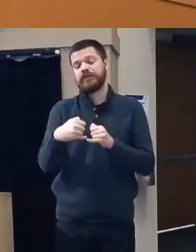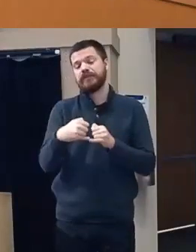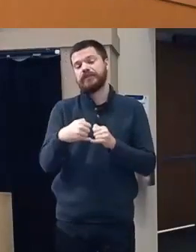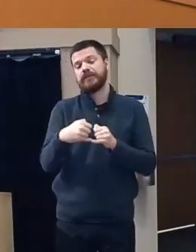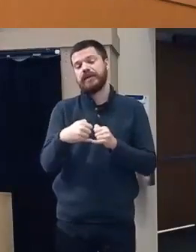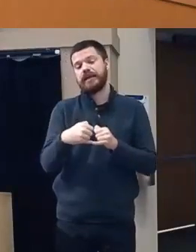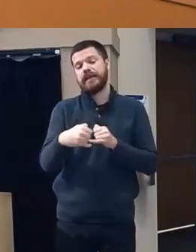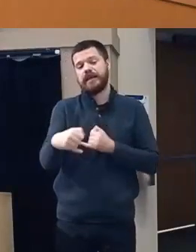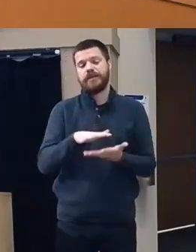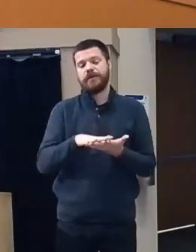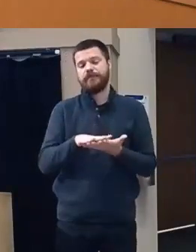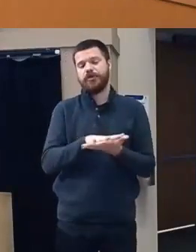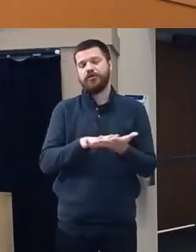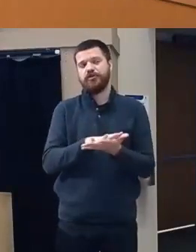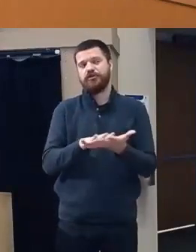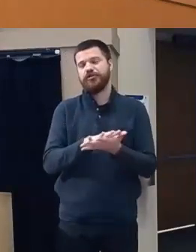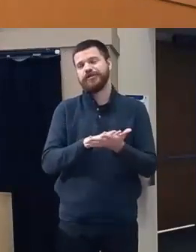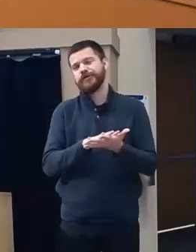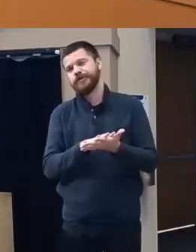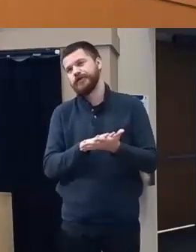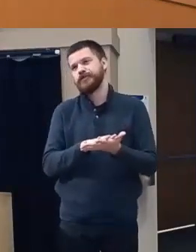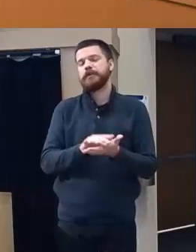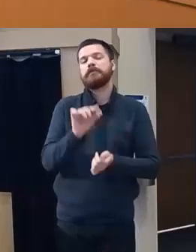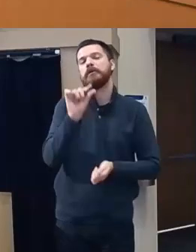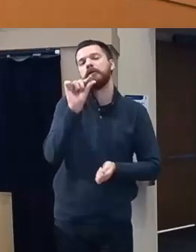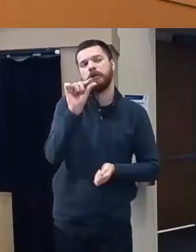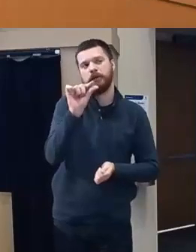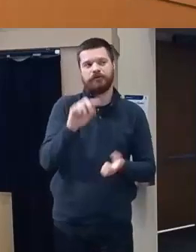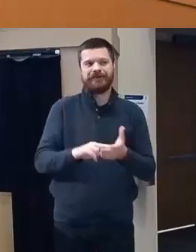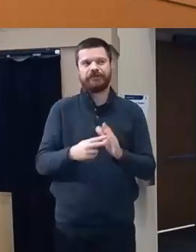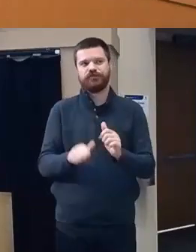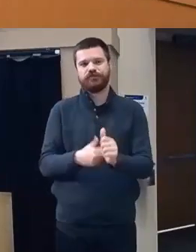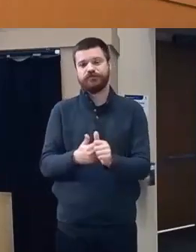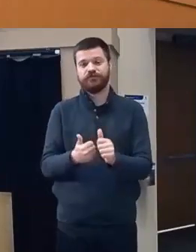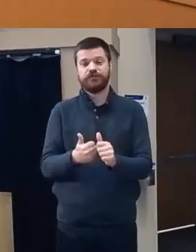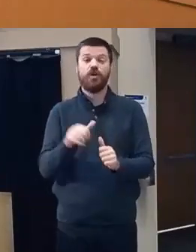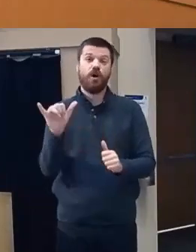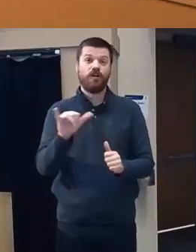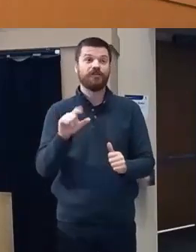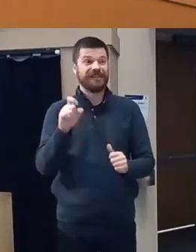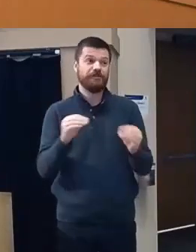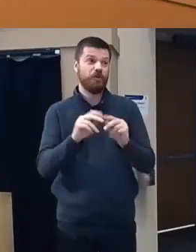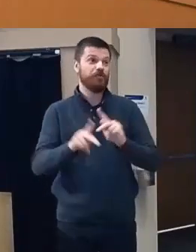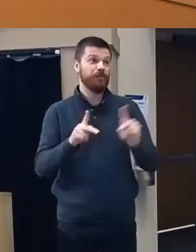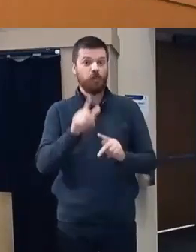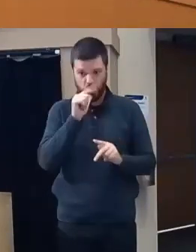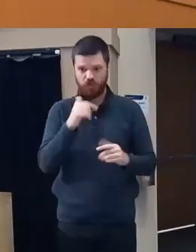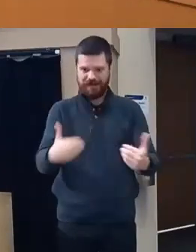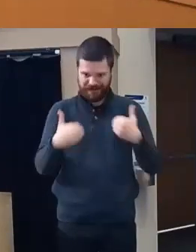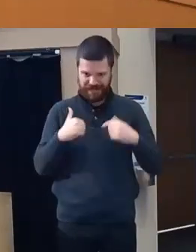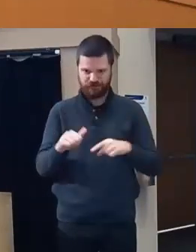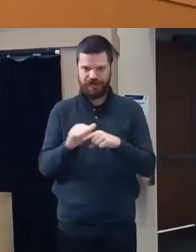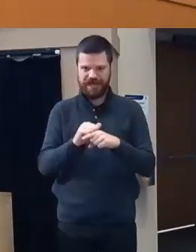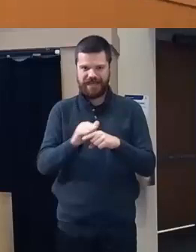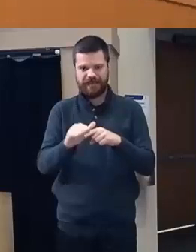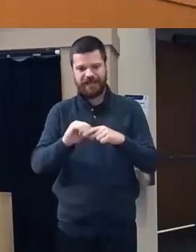to be blurred, I think, somewhat intentionally, largely because we just need more people who are trained